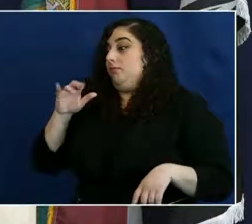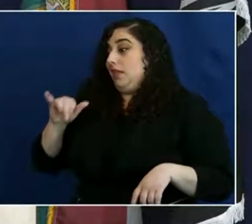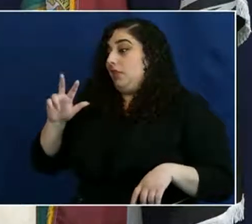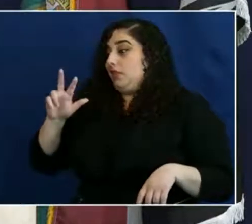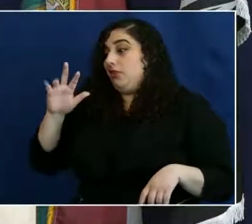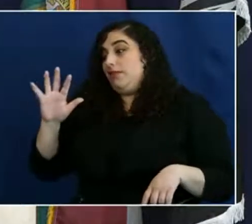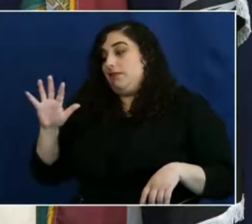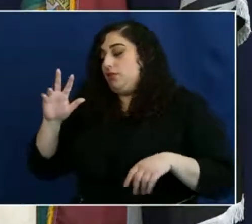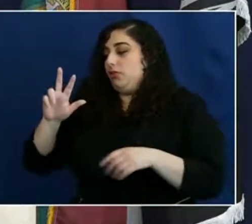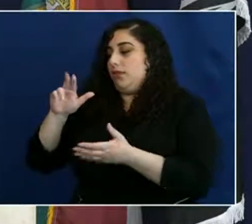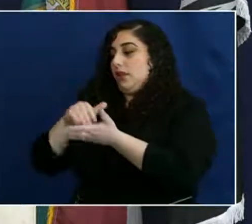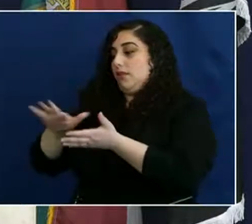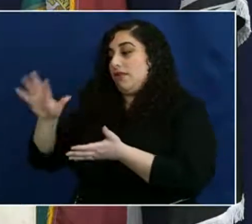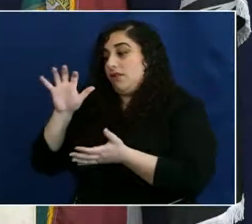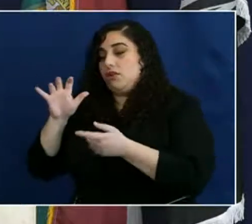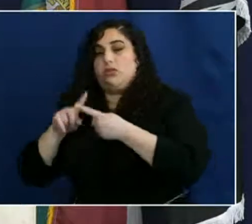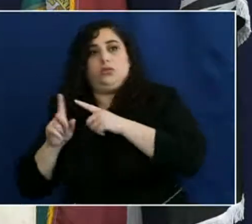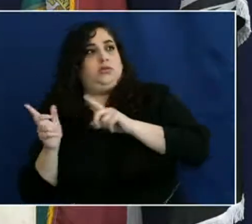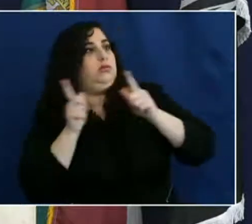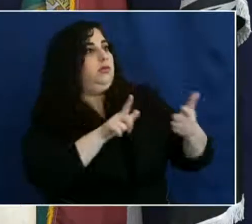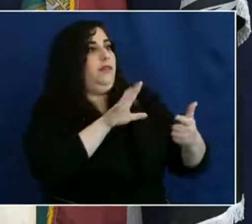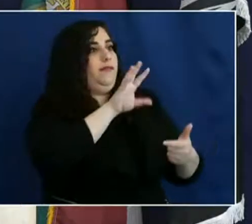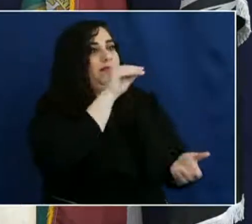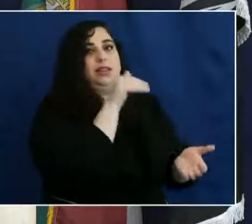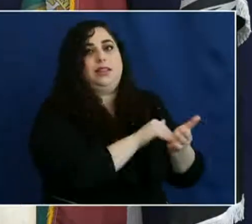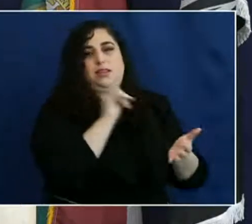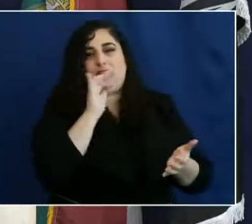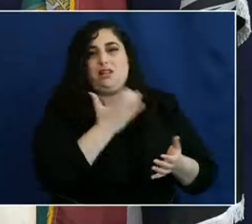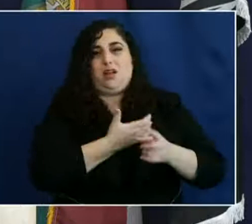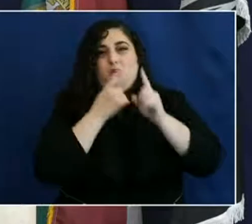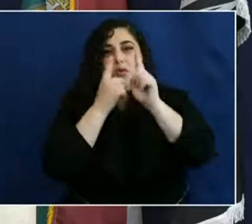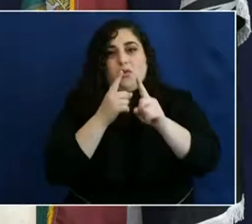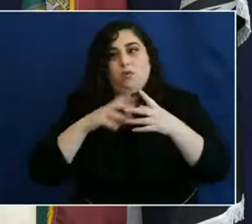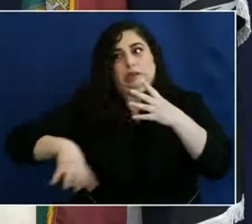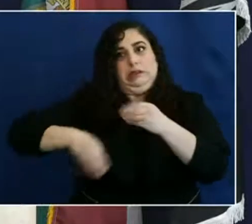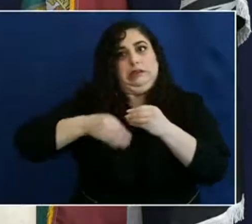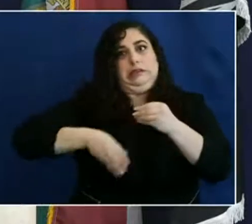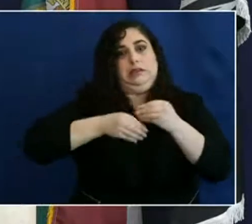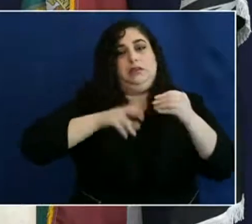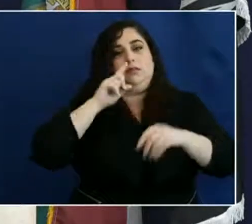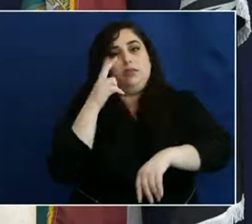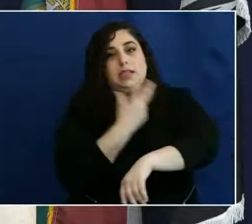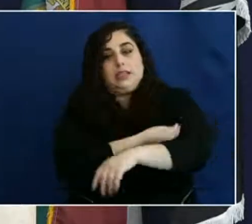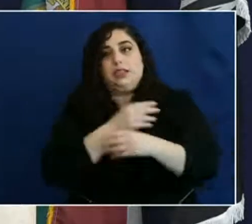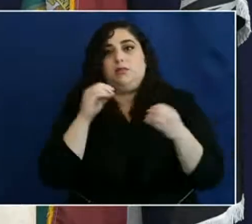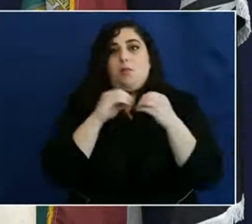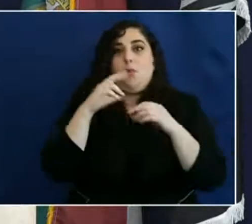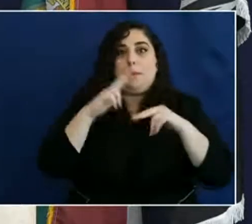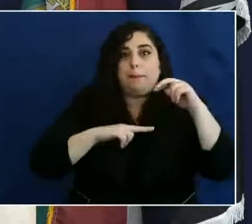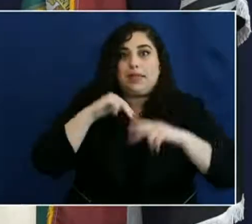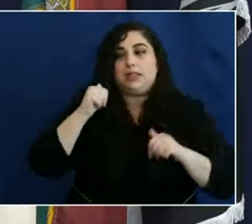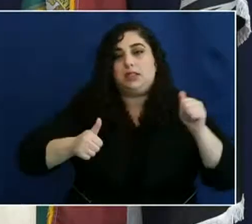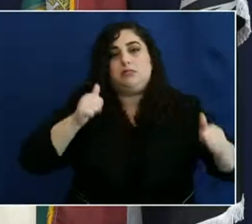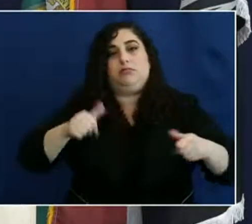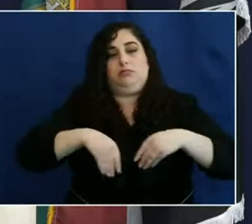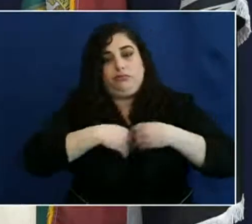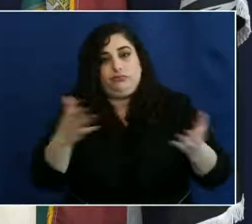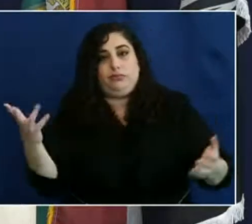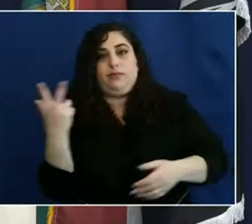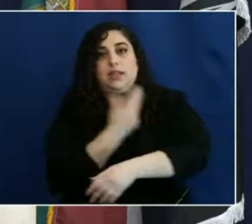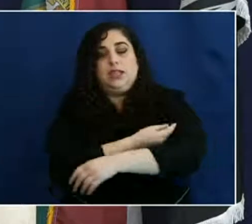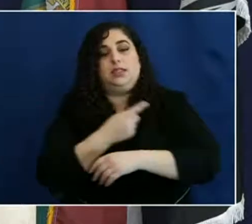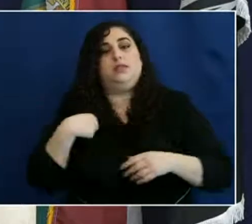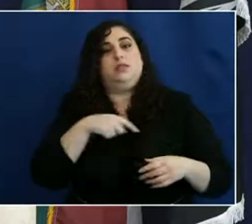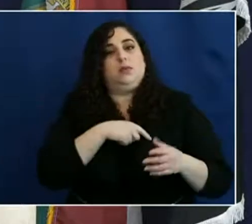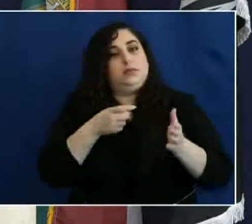bring in other sites. And if the supply was there and the demand was there, then we could expand to other sites. So we feel confident that